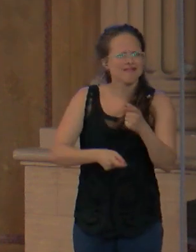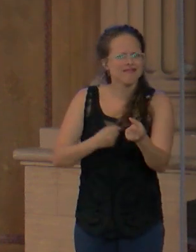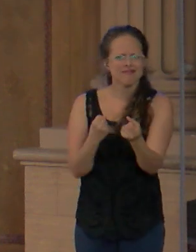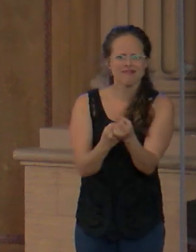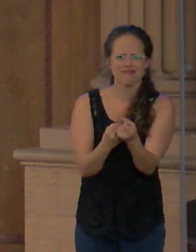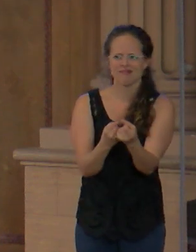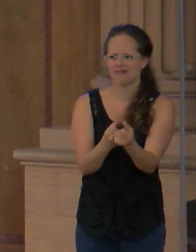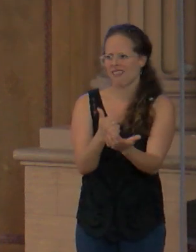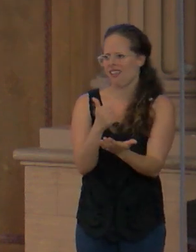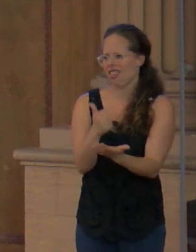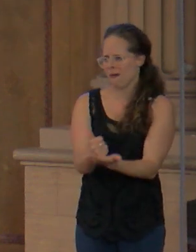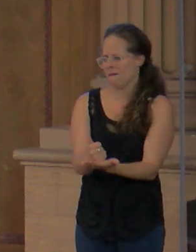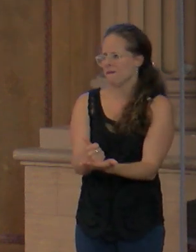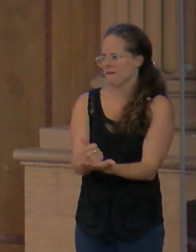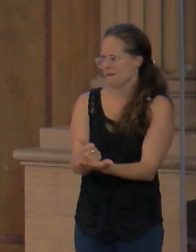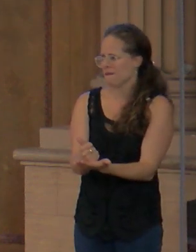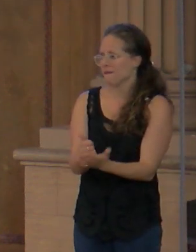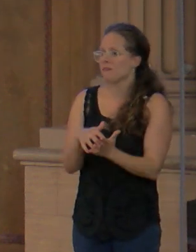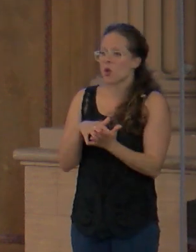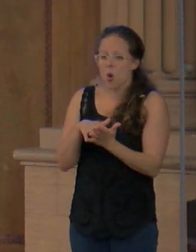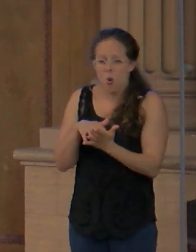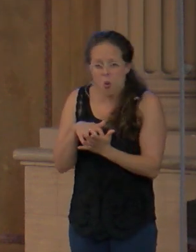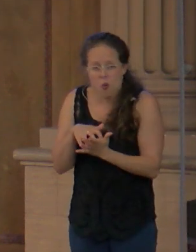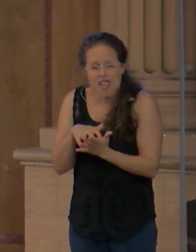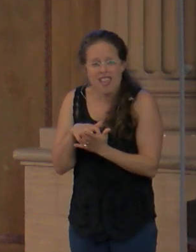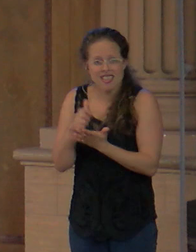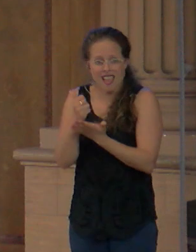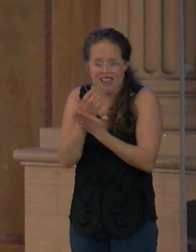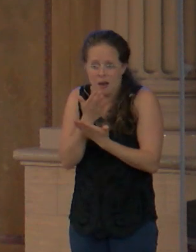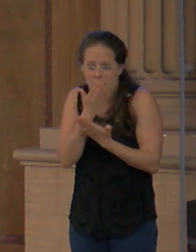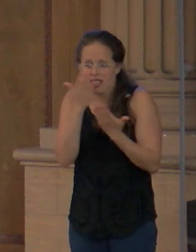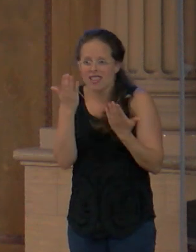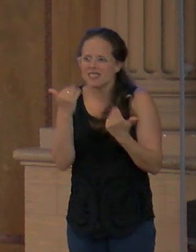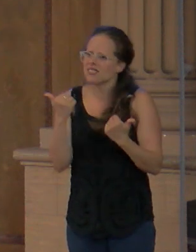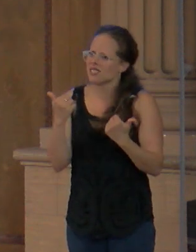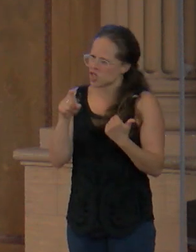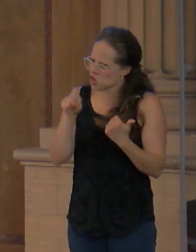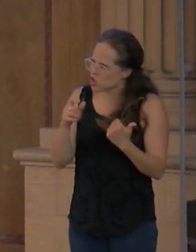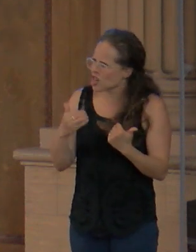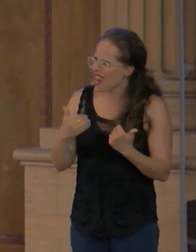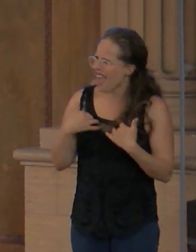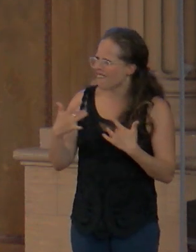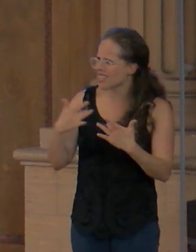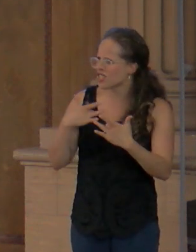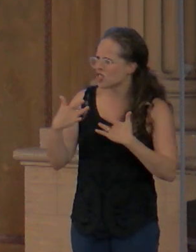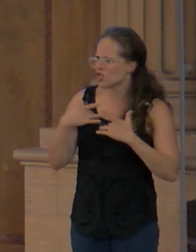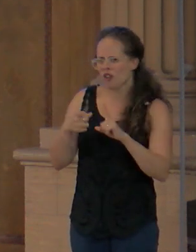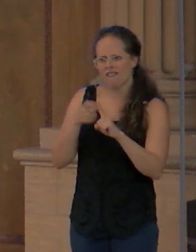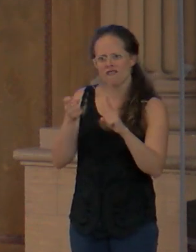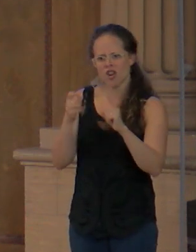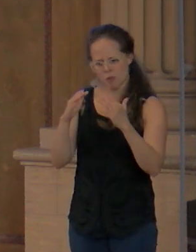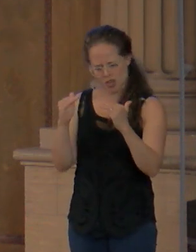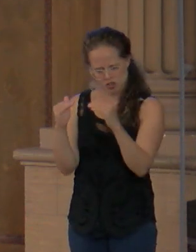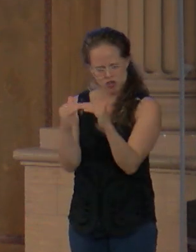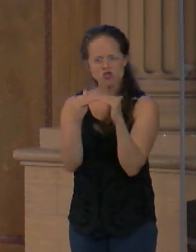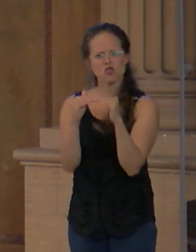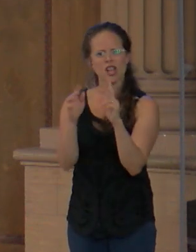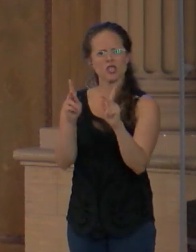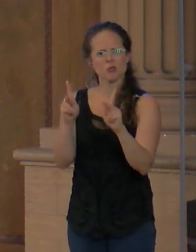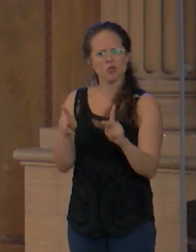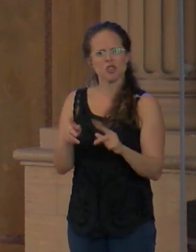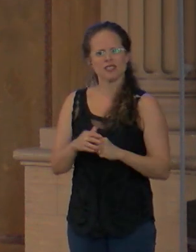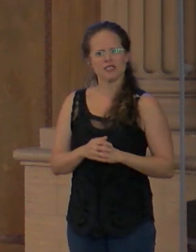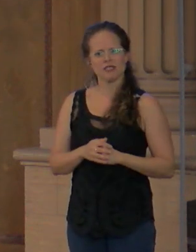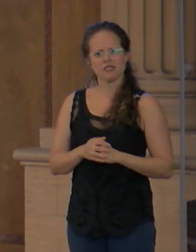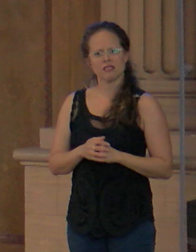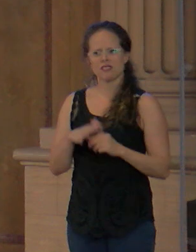The weakest and the most helpless get special concern from the just. Just people